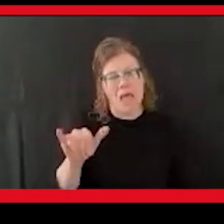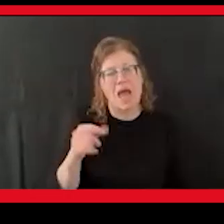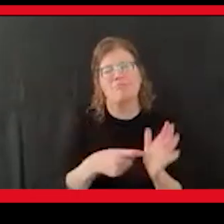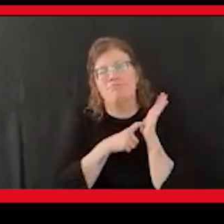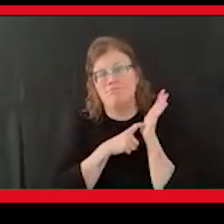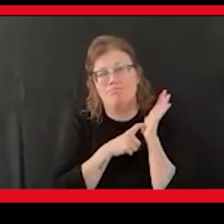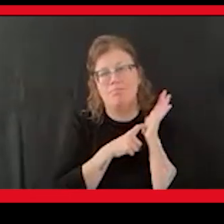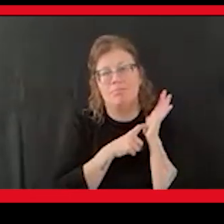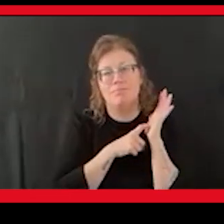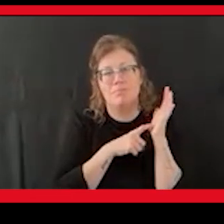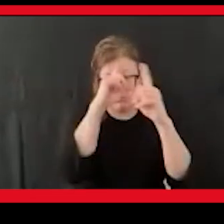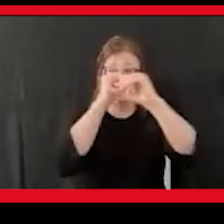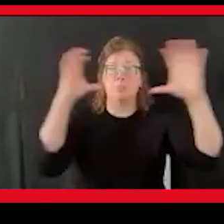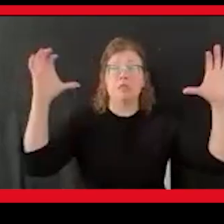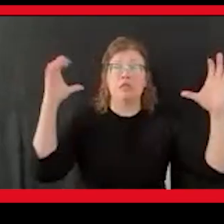succinct way.